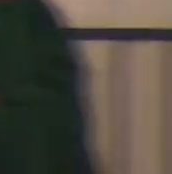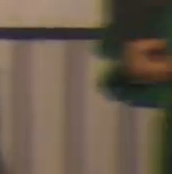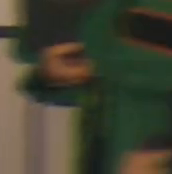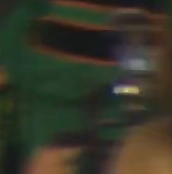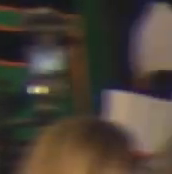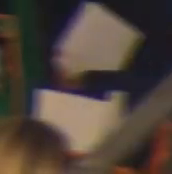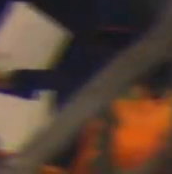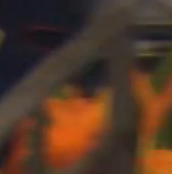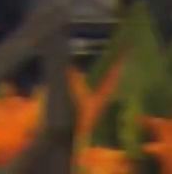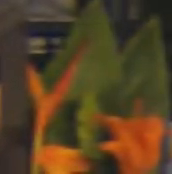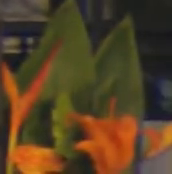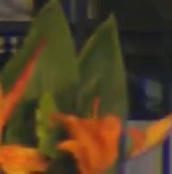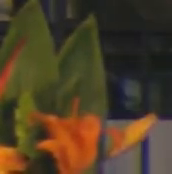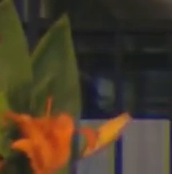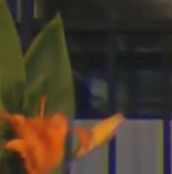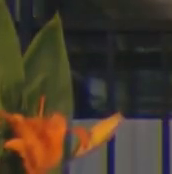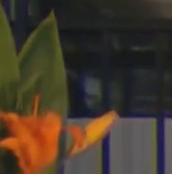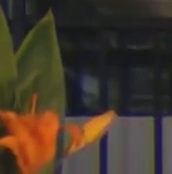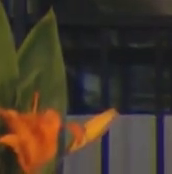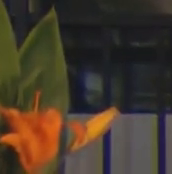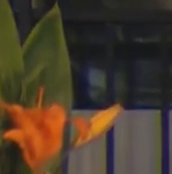Chi Jang.